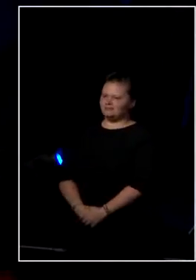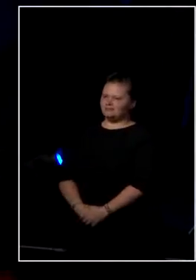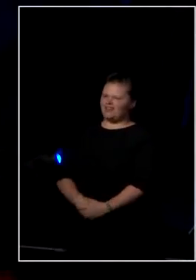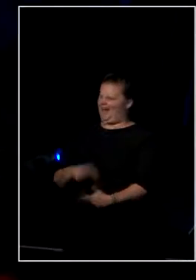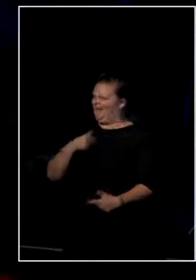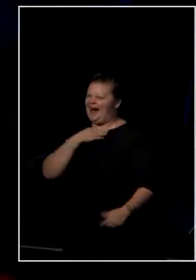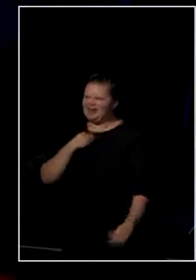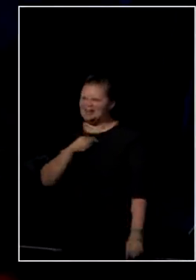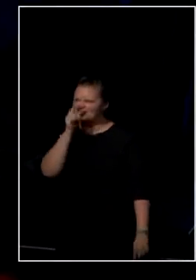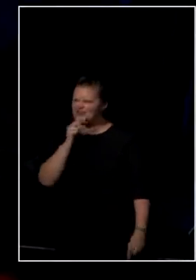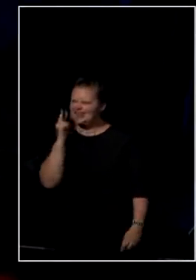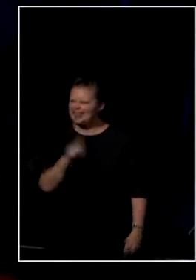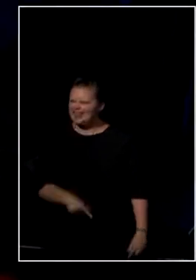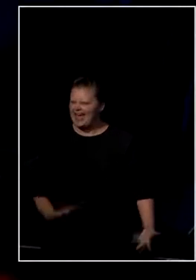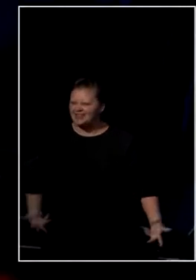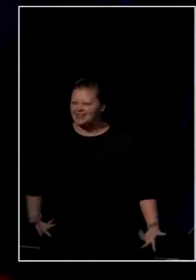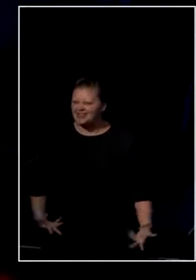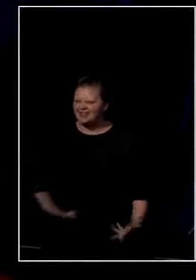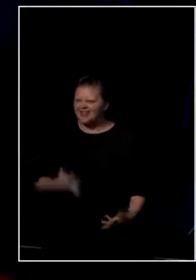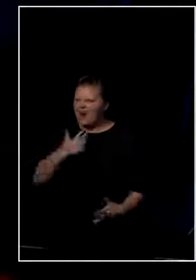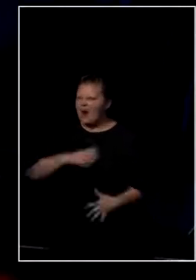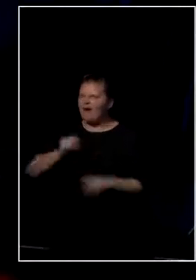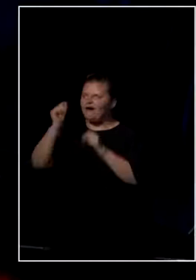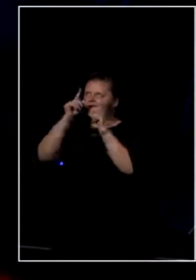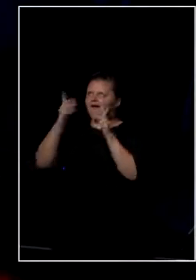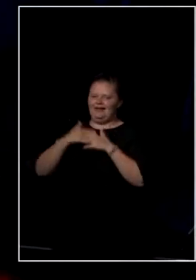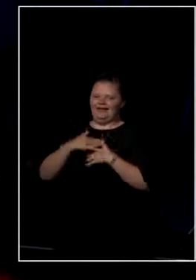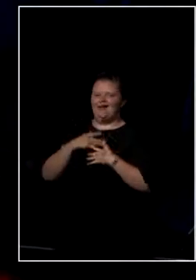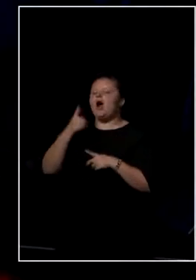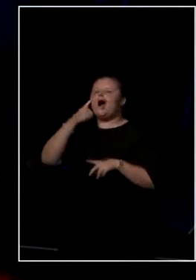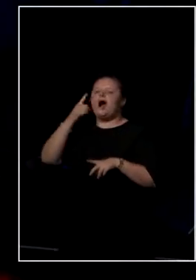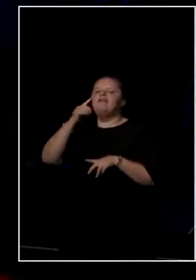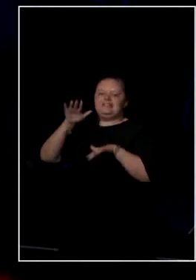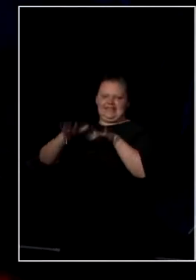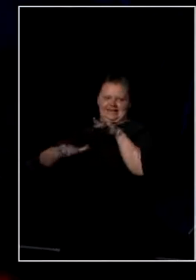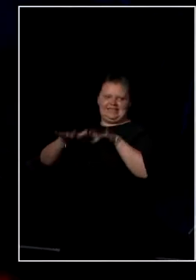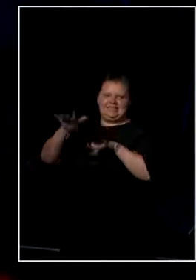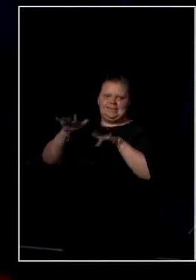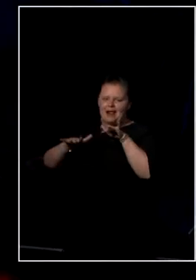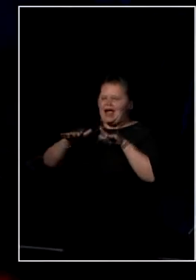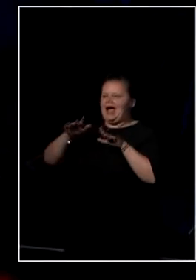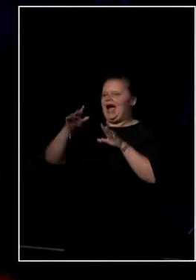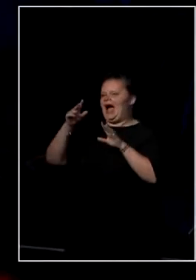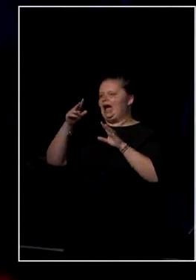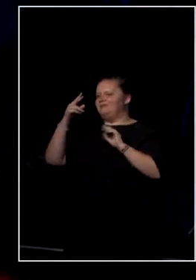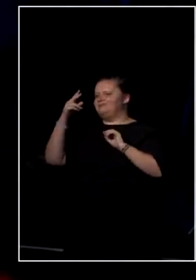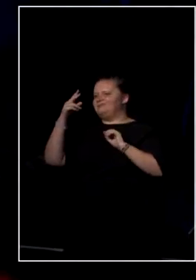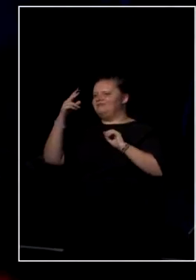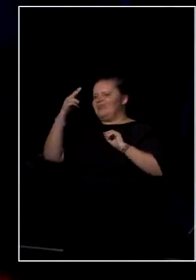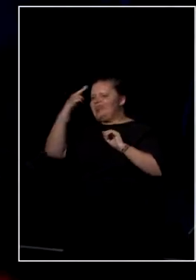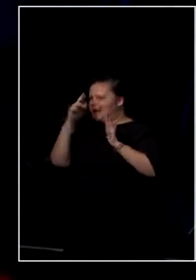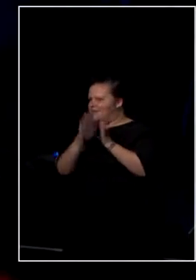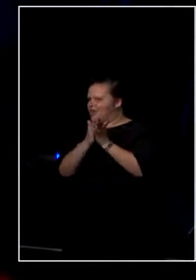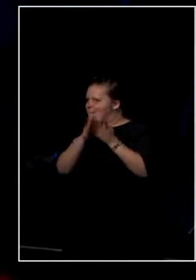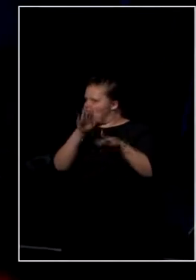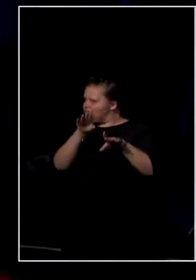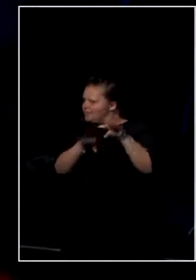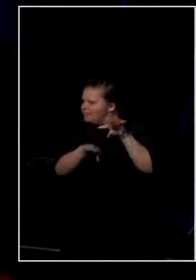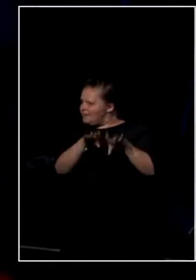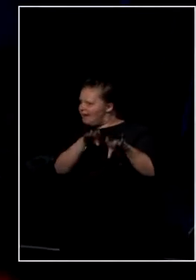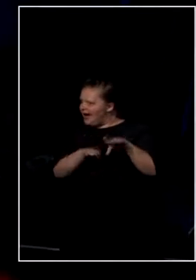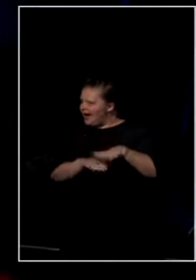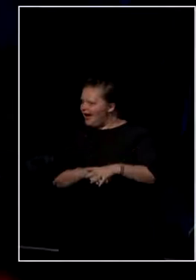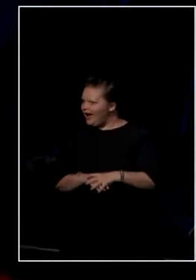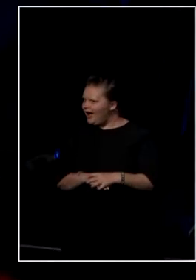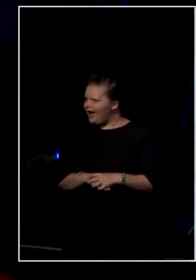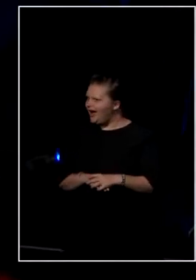so that we could have seen that happen. I've seen similarly titled books, so perhaps... I would love that.